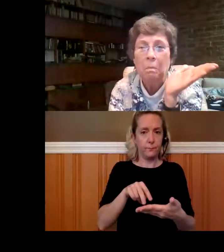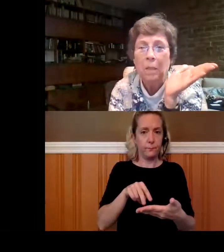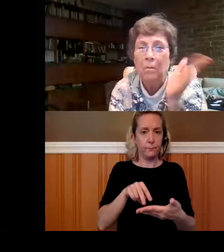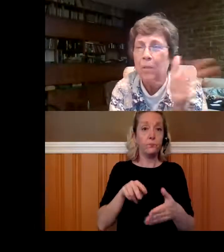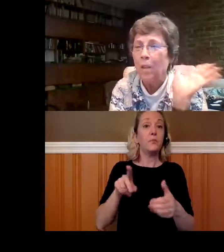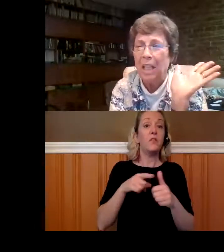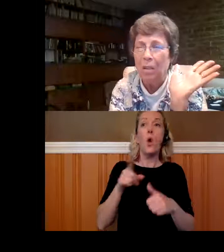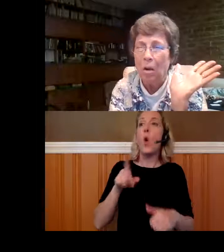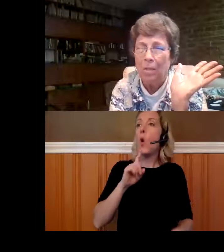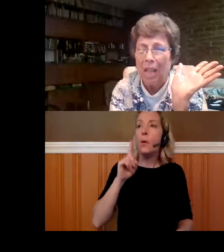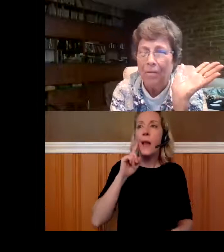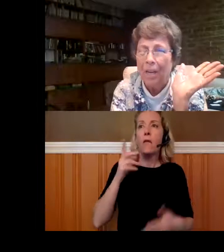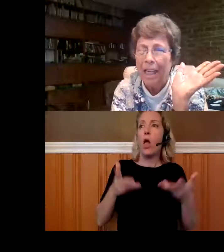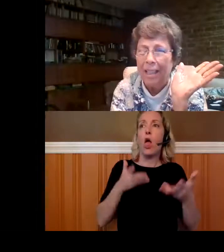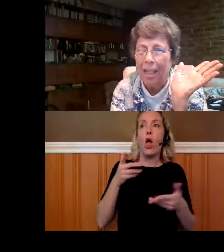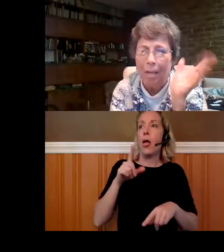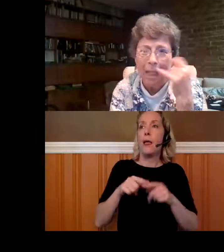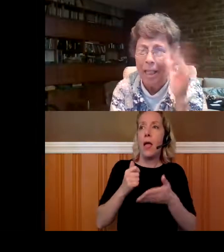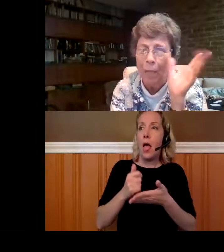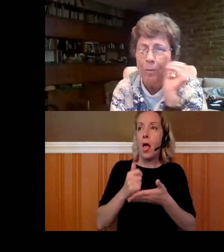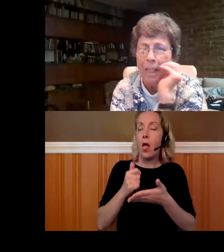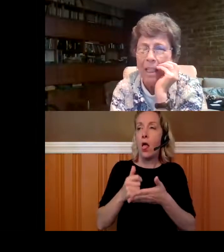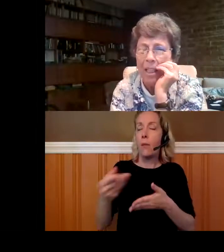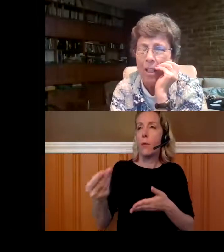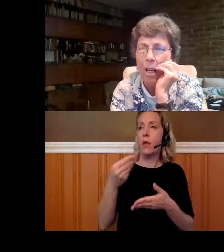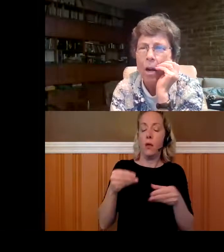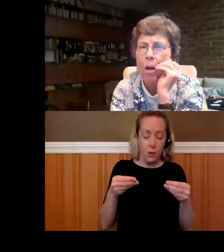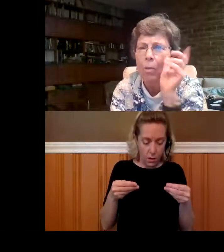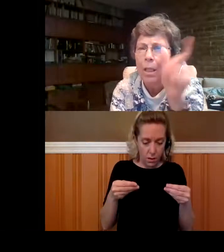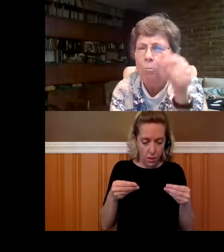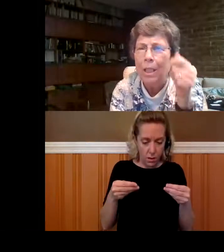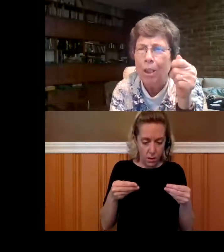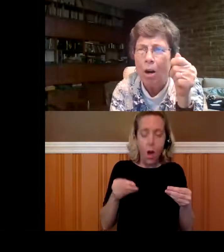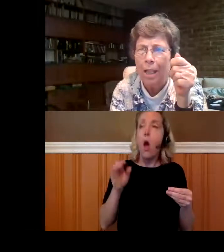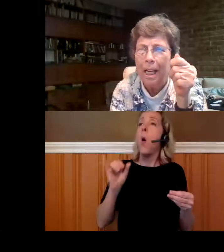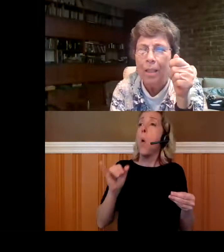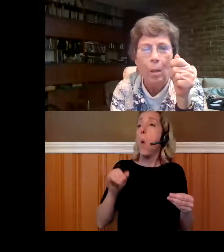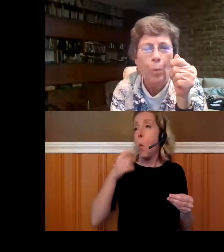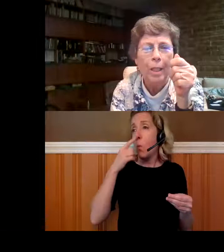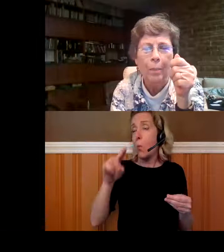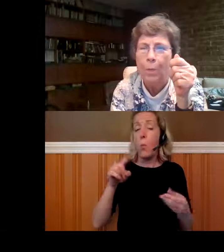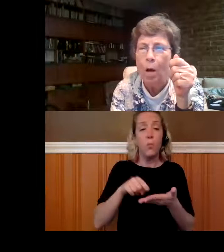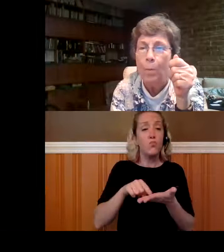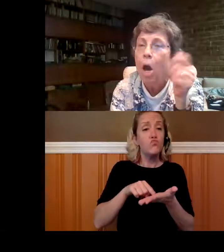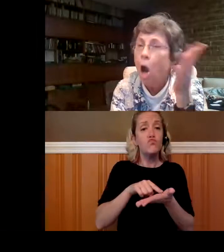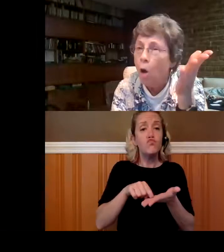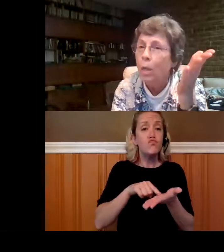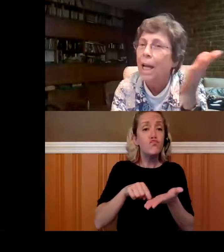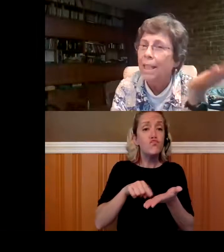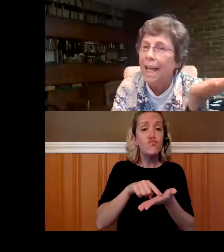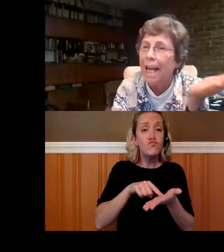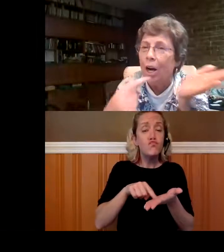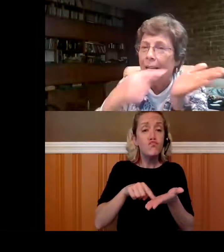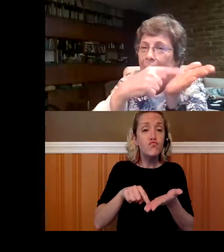can't help you if you can't hear. Oh, read the card again, print on my palm. Oh, and the guy got it and printed on his